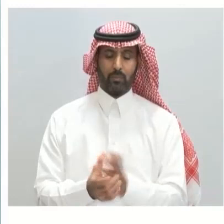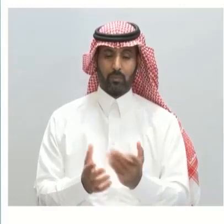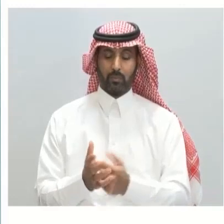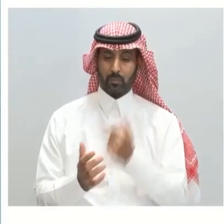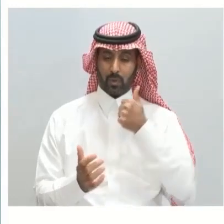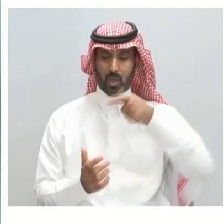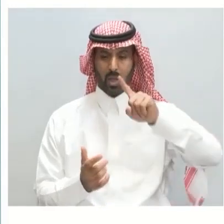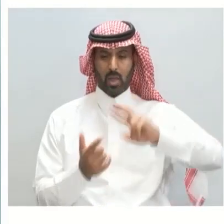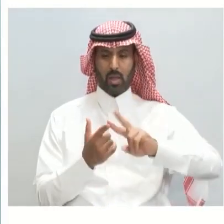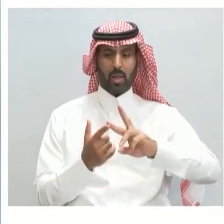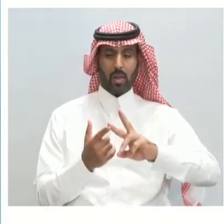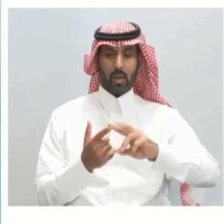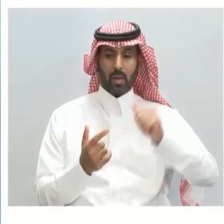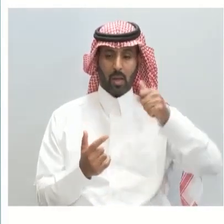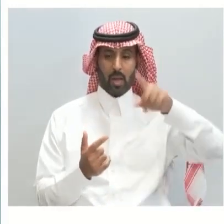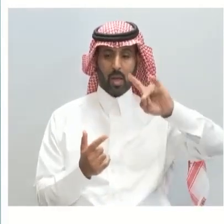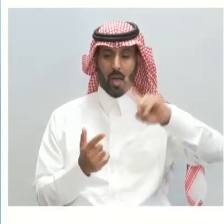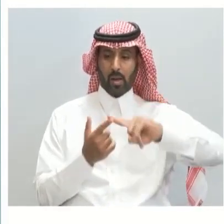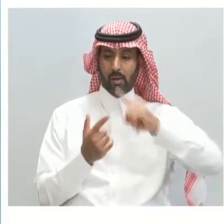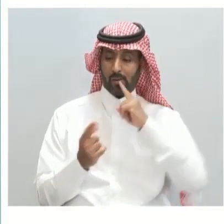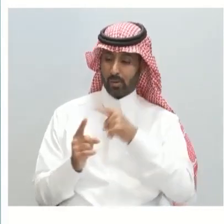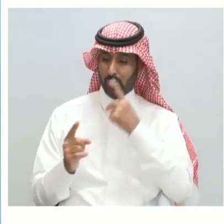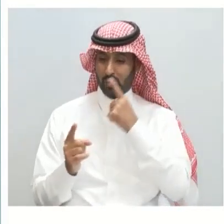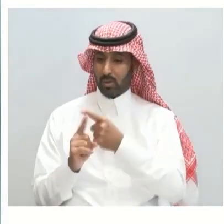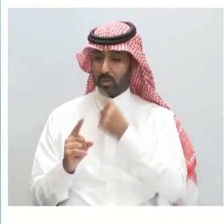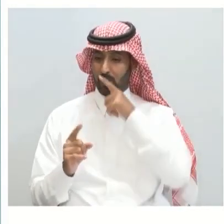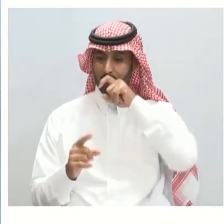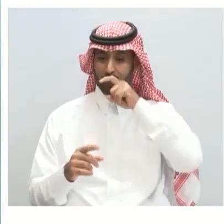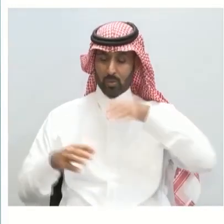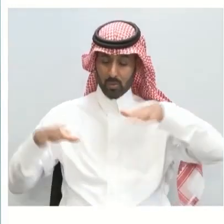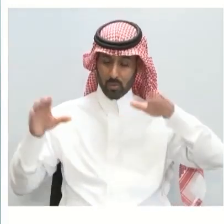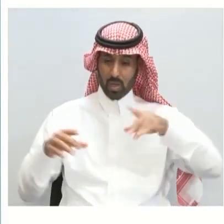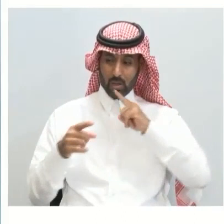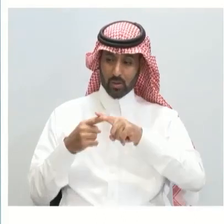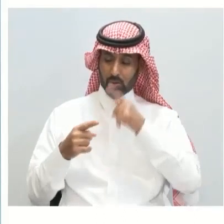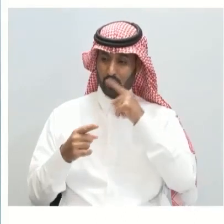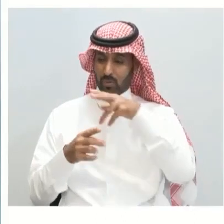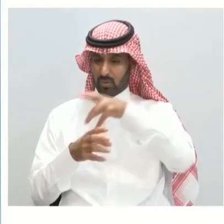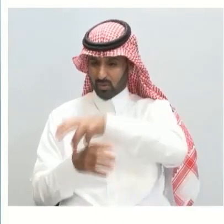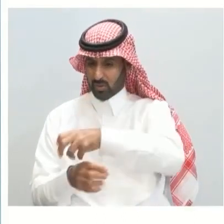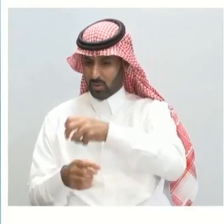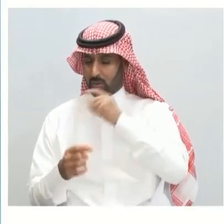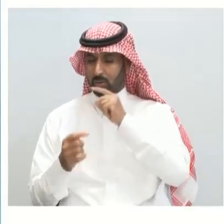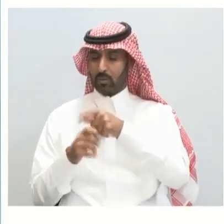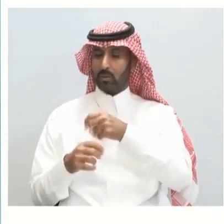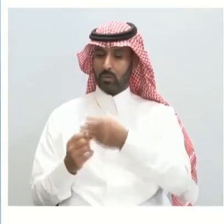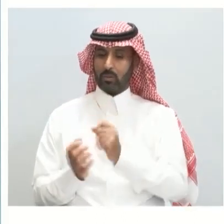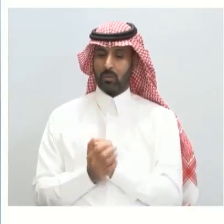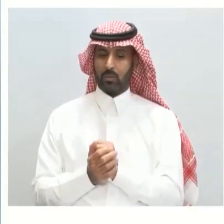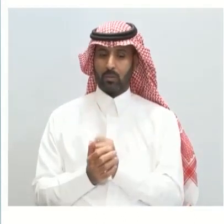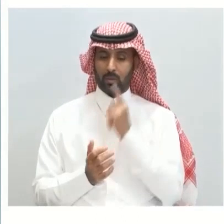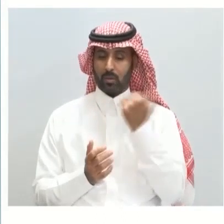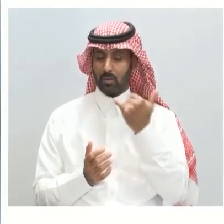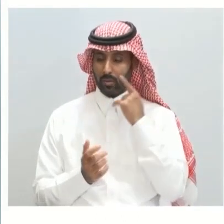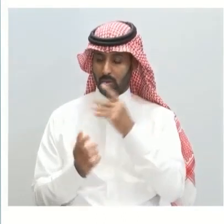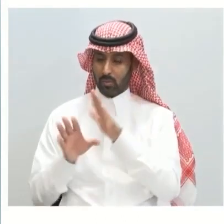Mr. Ali, now we are going to see our clients. My falcons are spoken for, so I won't have to look around for buyers. This is also important